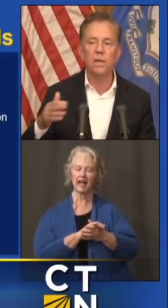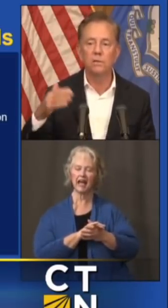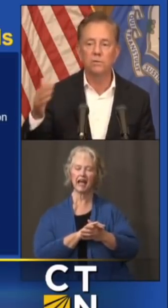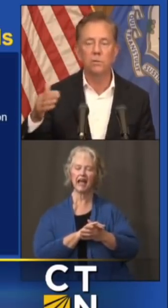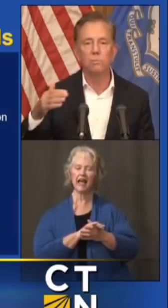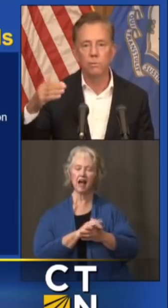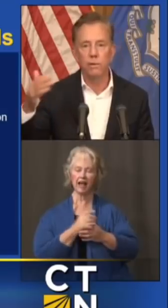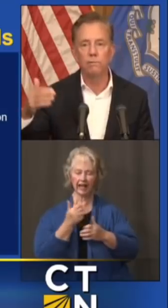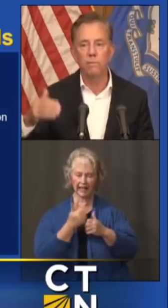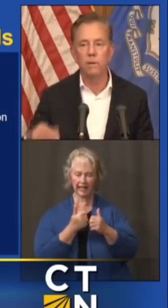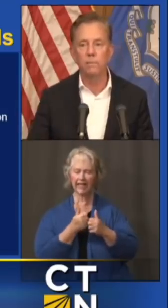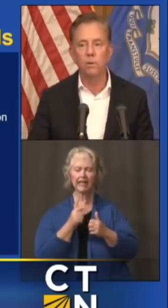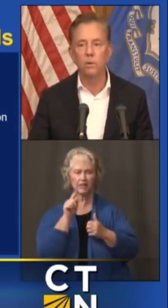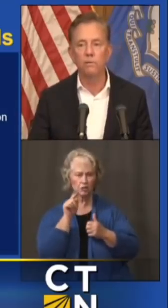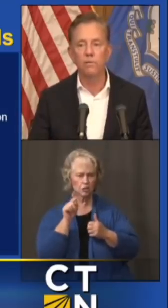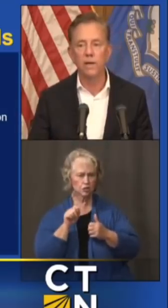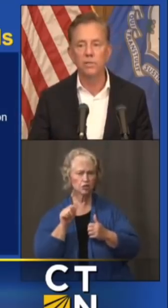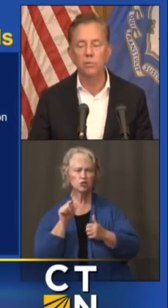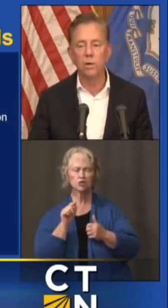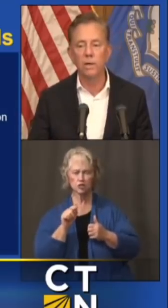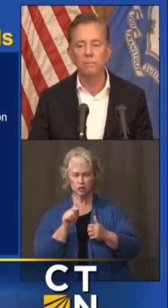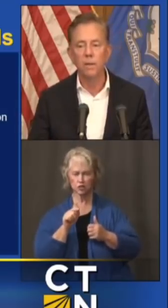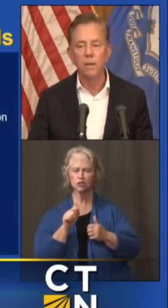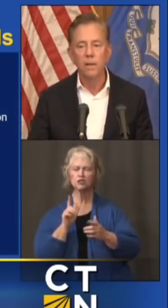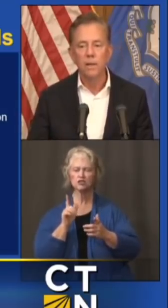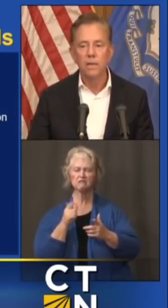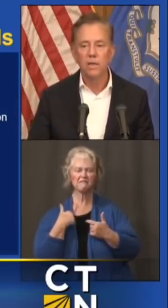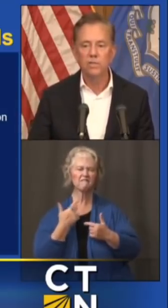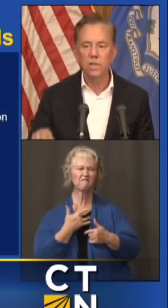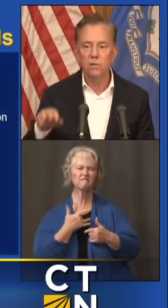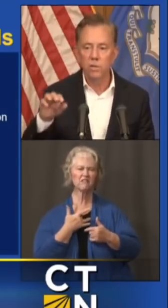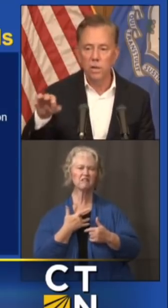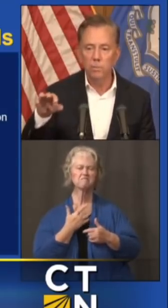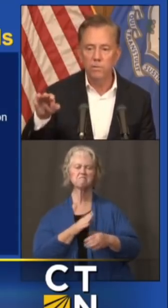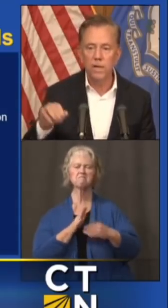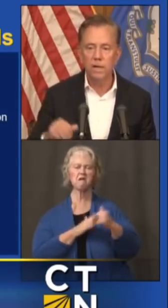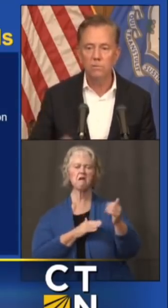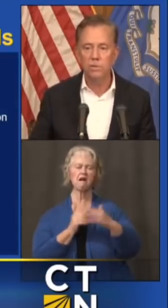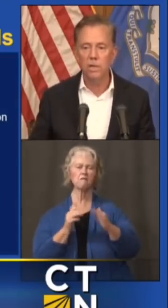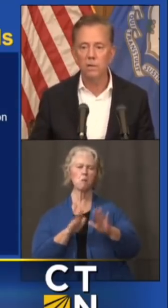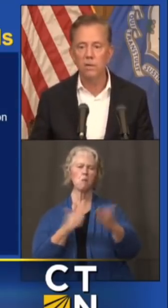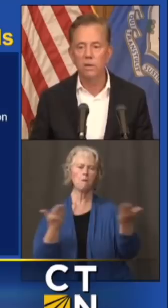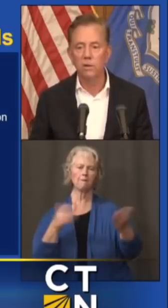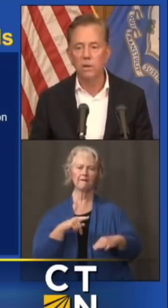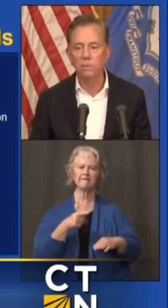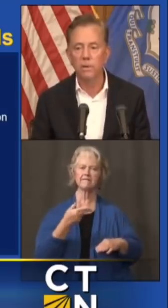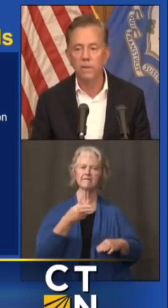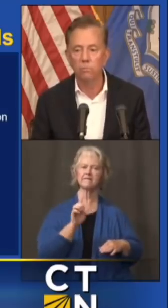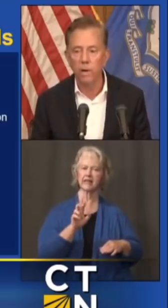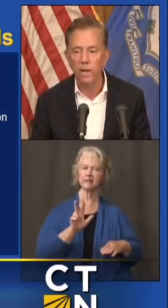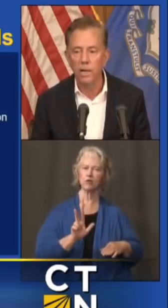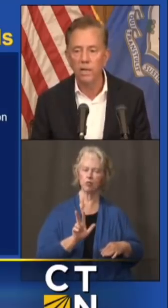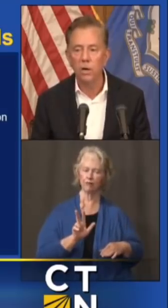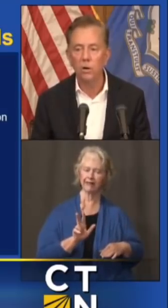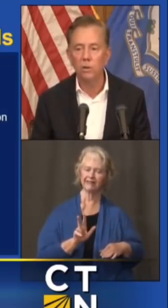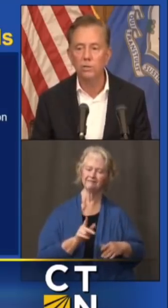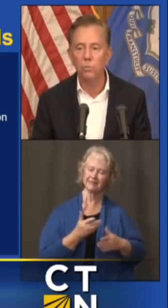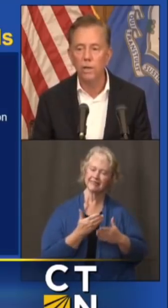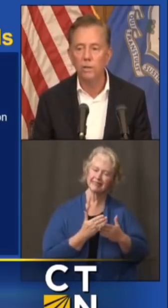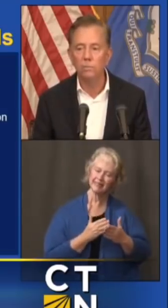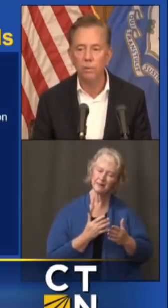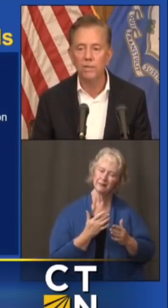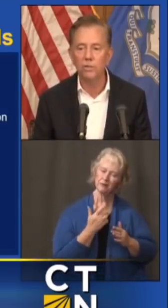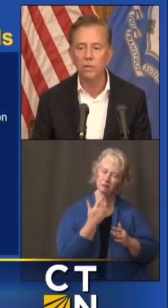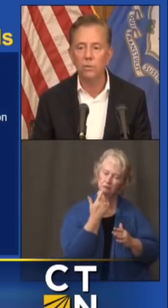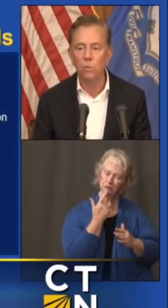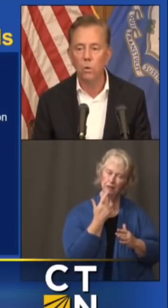those towns are moving on to phase 3. You can see there are a number of towns there that are in the red and the orange: